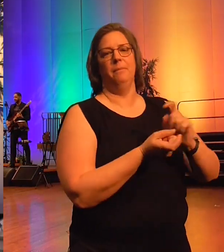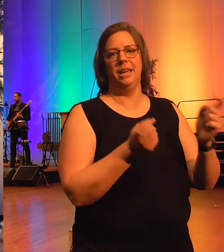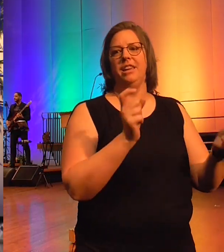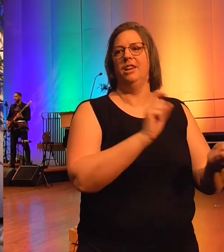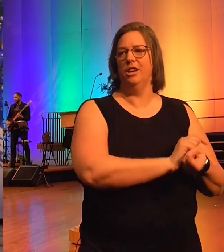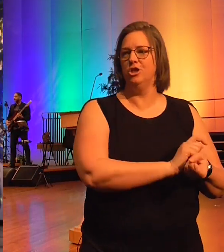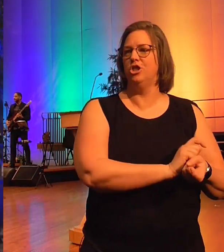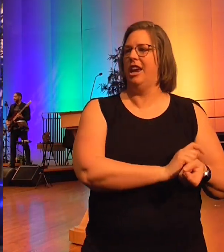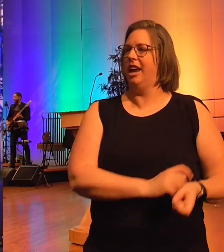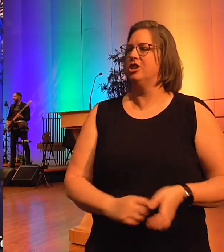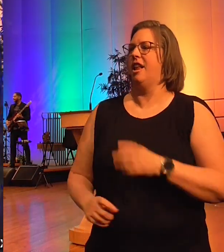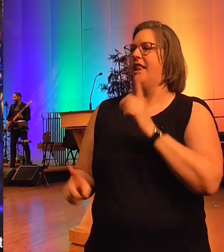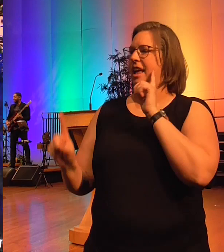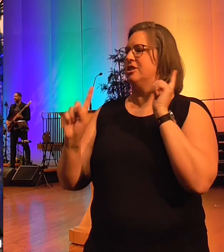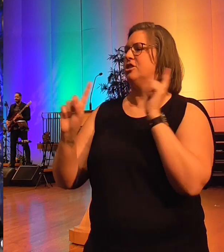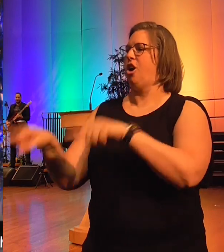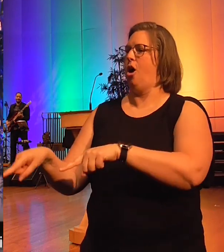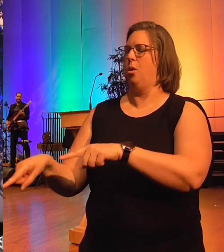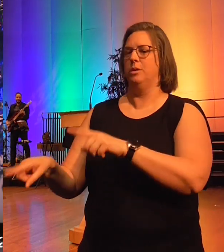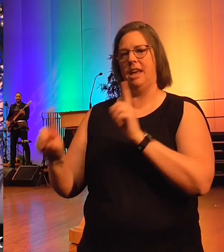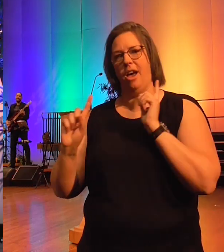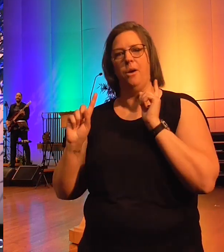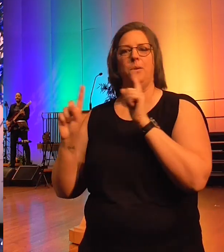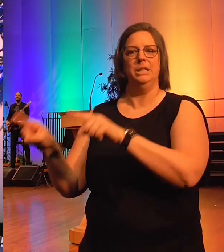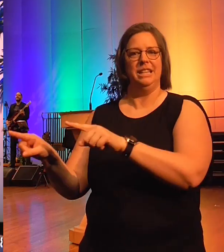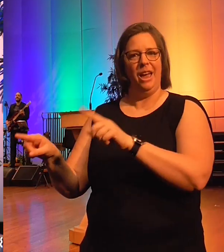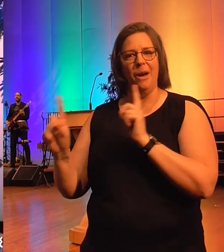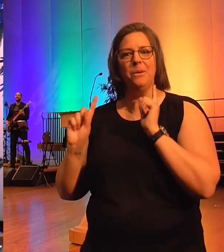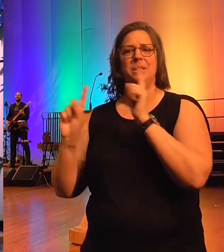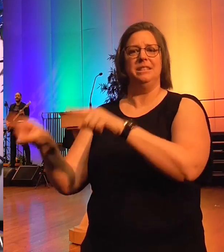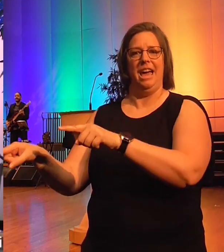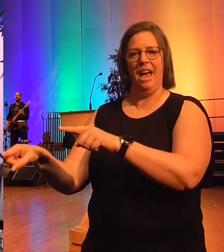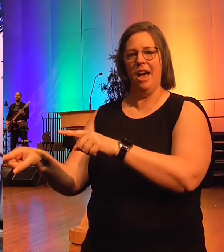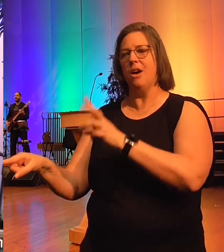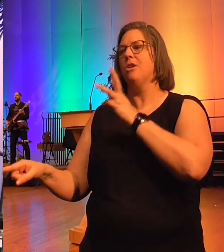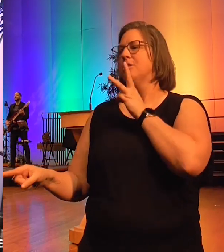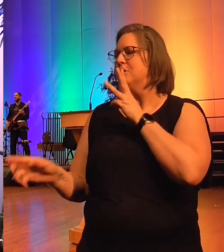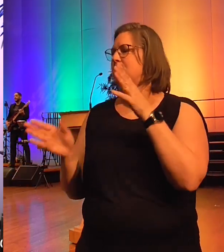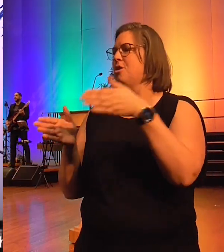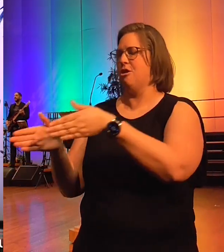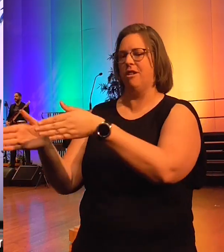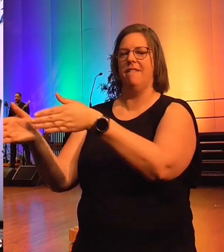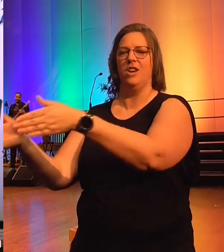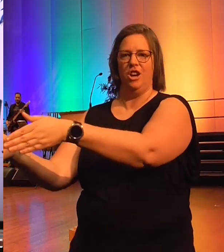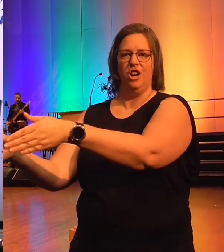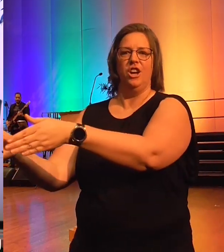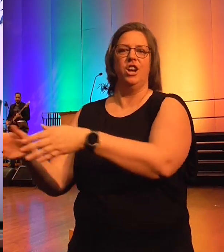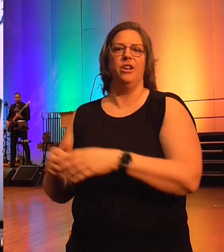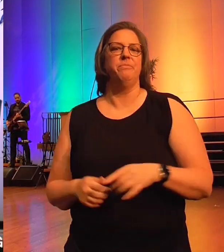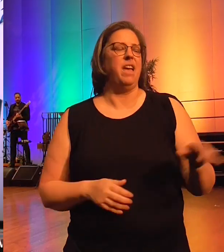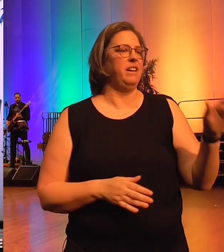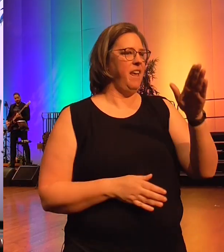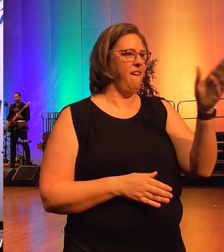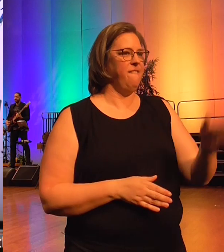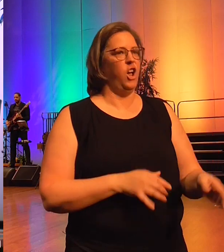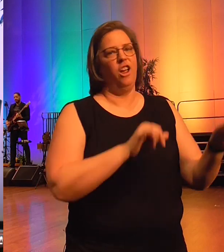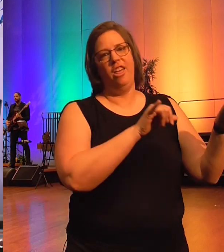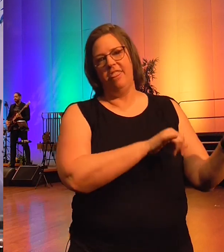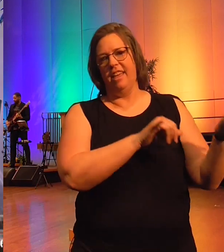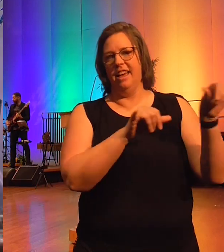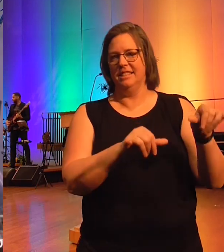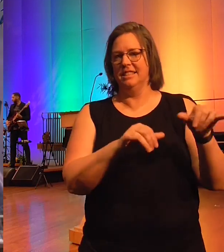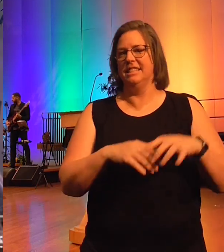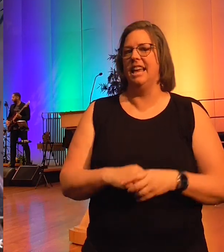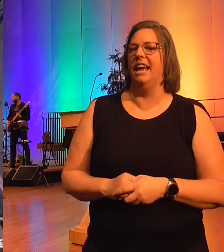be changed. Let's go down, down, down to the river. Never